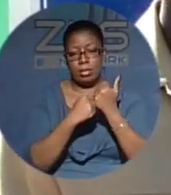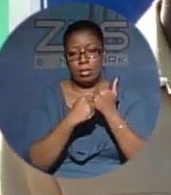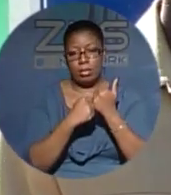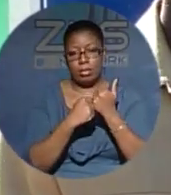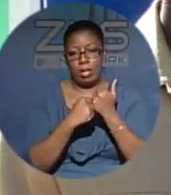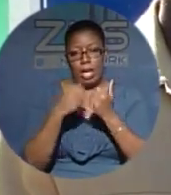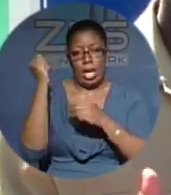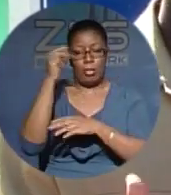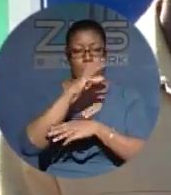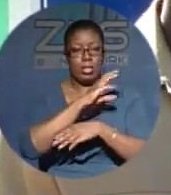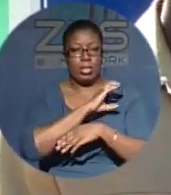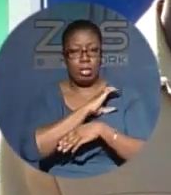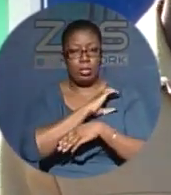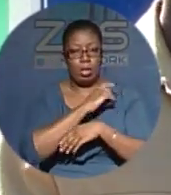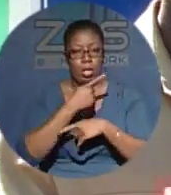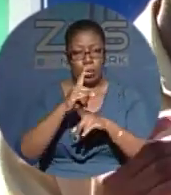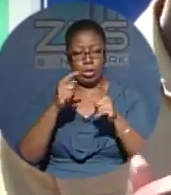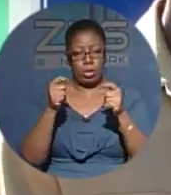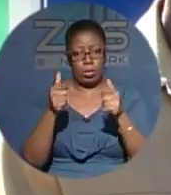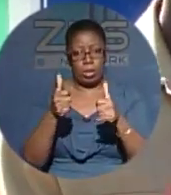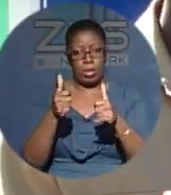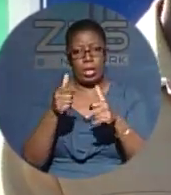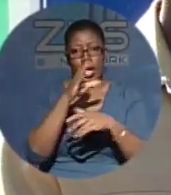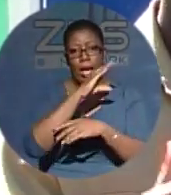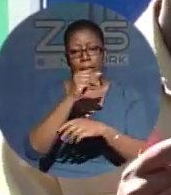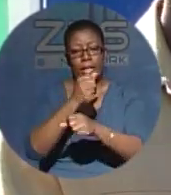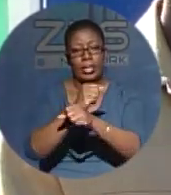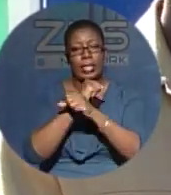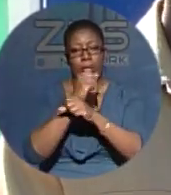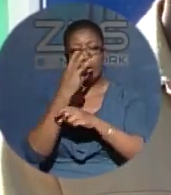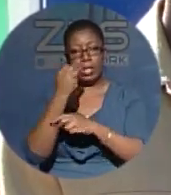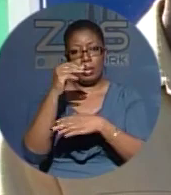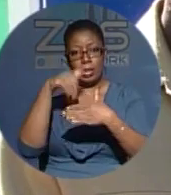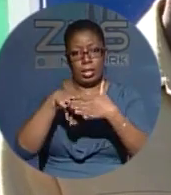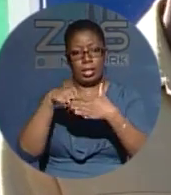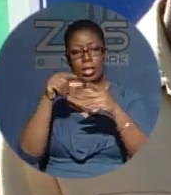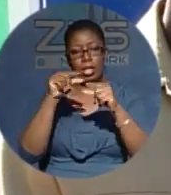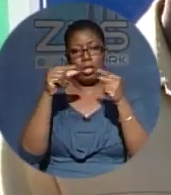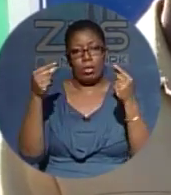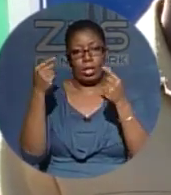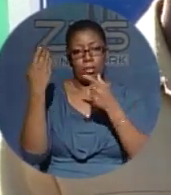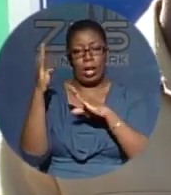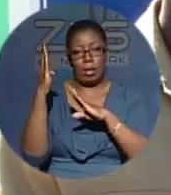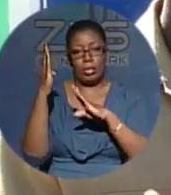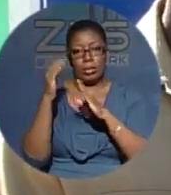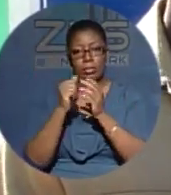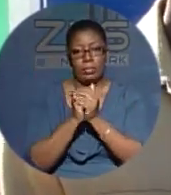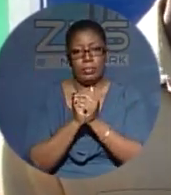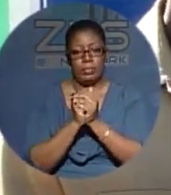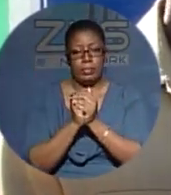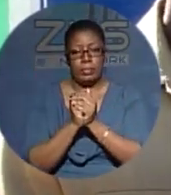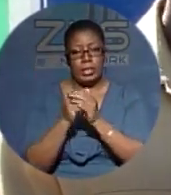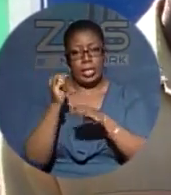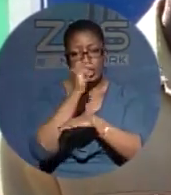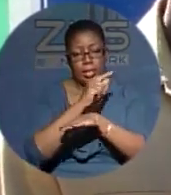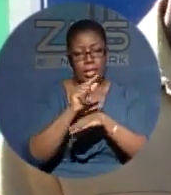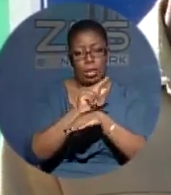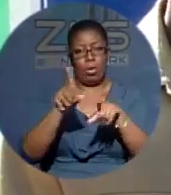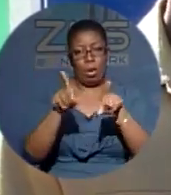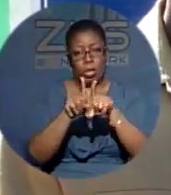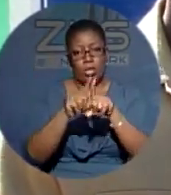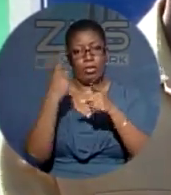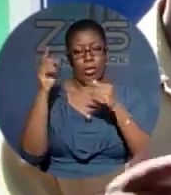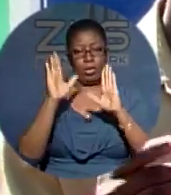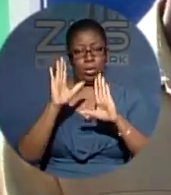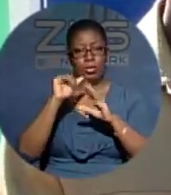Seymour. They went right on it, and they were captured the suspects in Grand Bahama. I really want to commend the officers in Inagua. Because of excellent